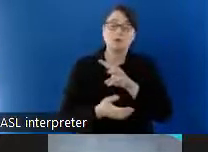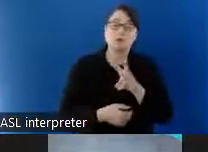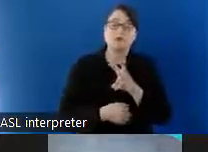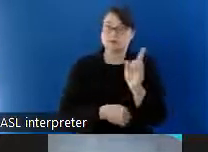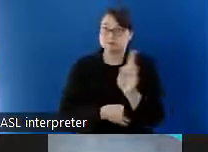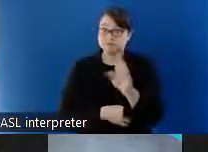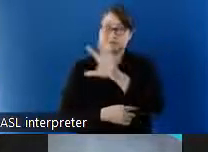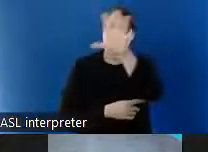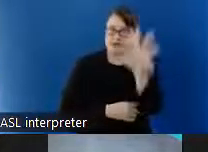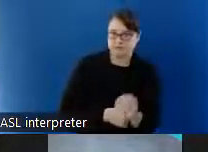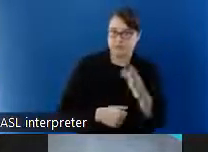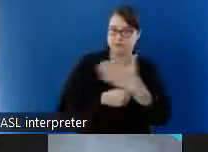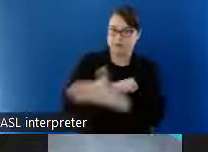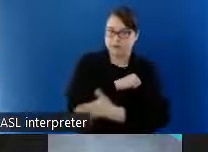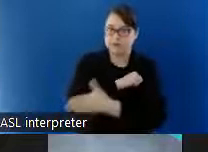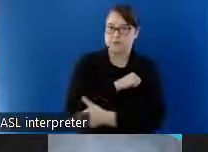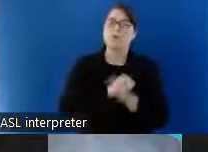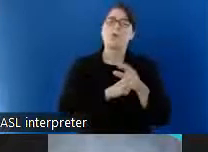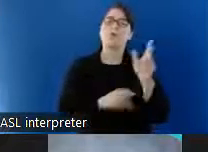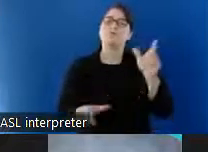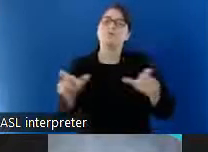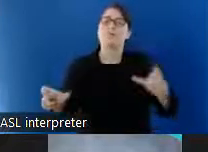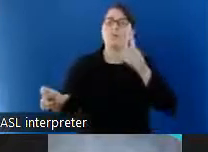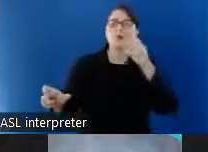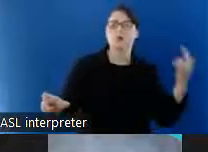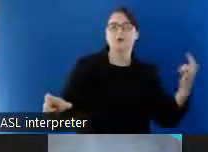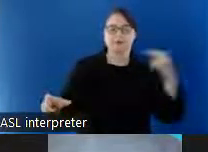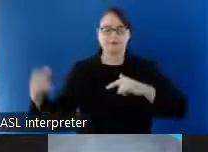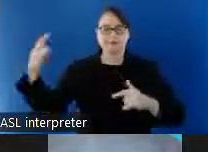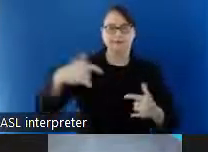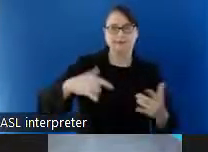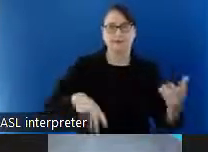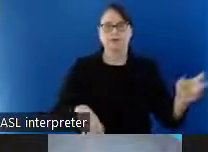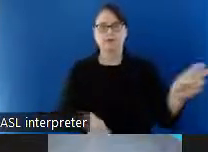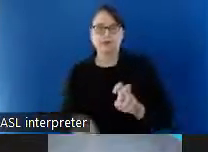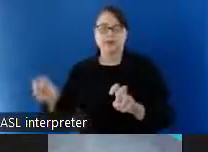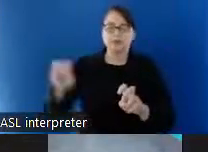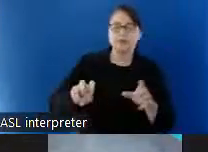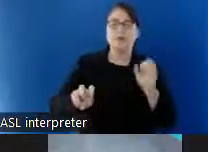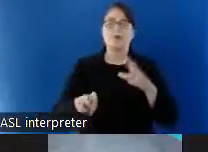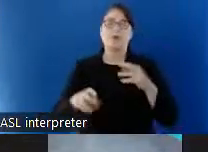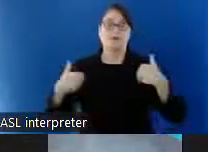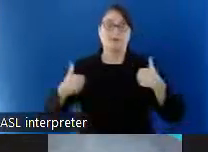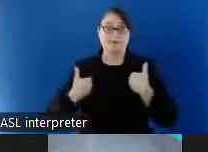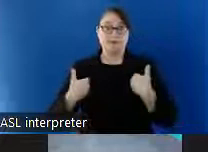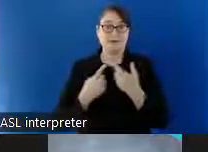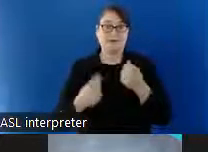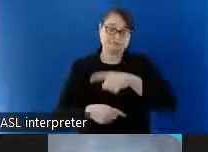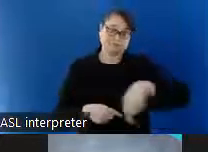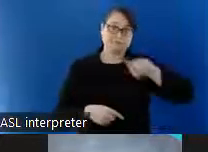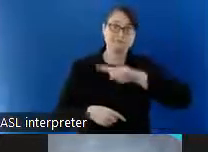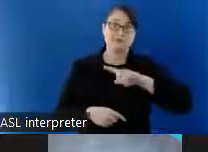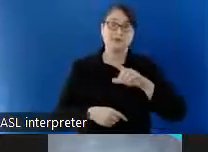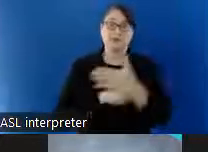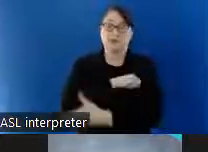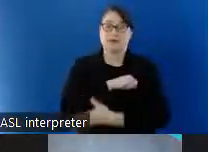or people who had traveled to these endemic areas, or been in contact with animals from those countries. In 2003, there was an outbreak here in the